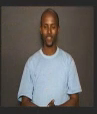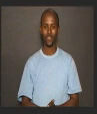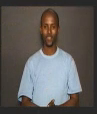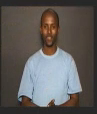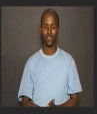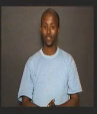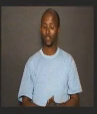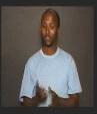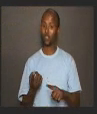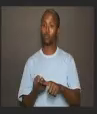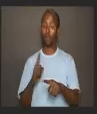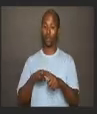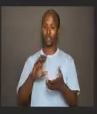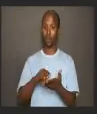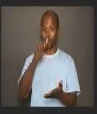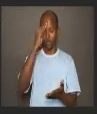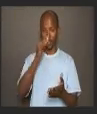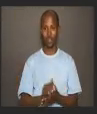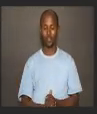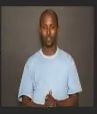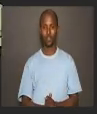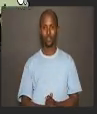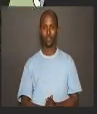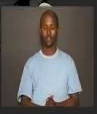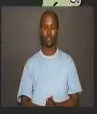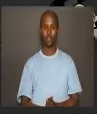let's get back to our lesson.